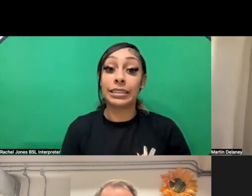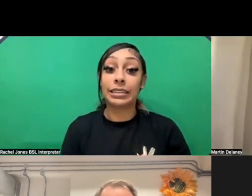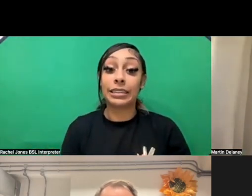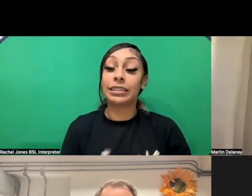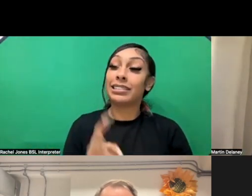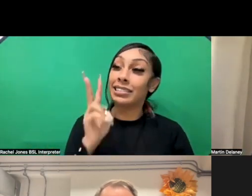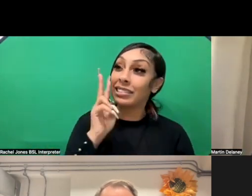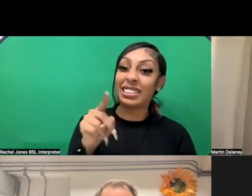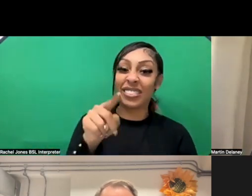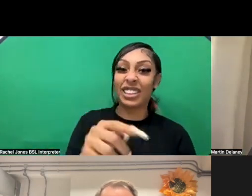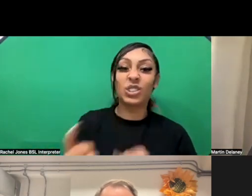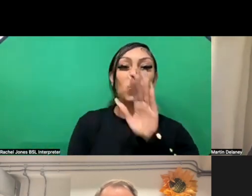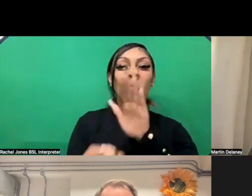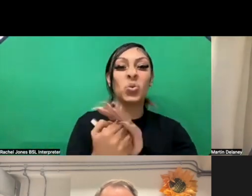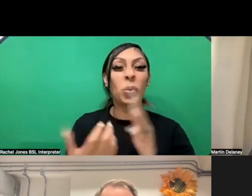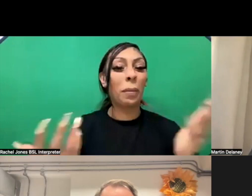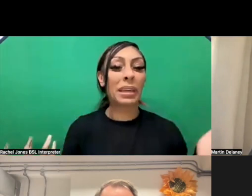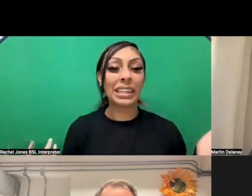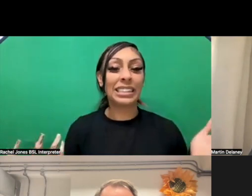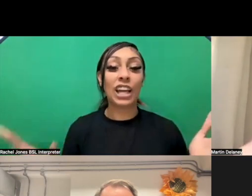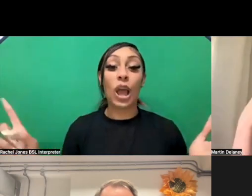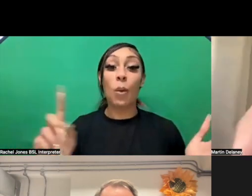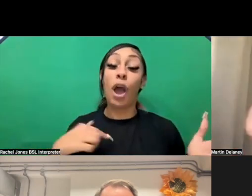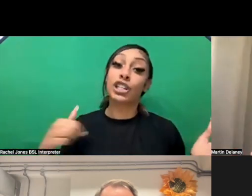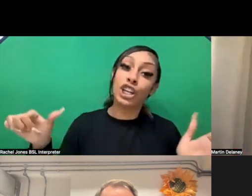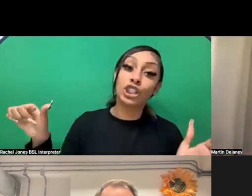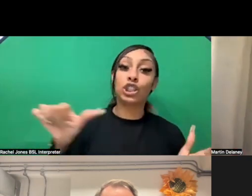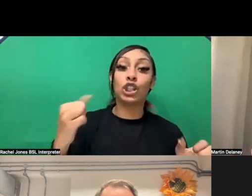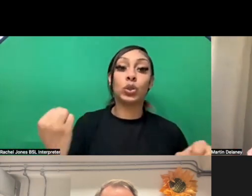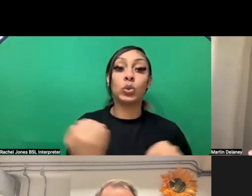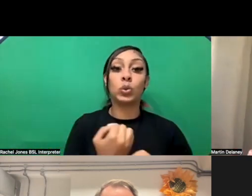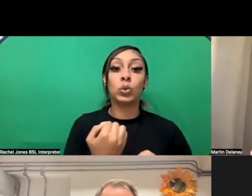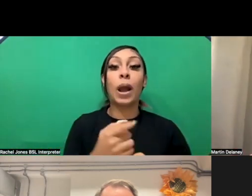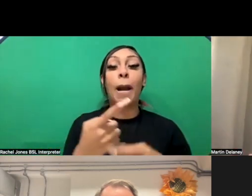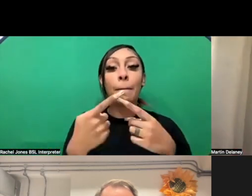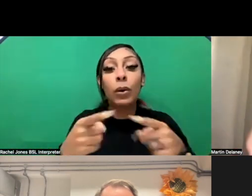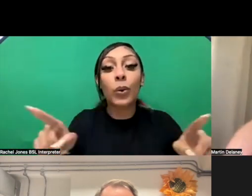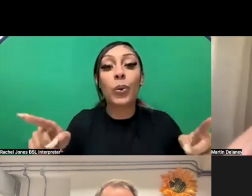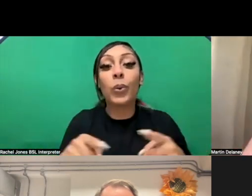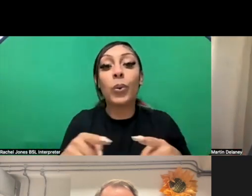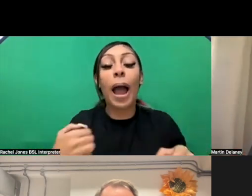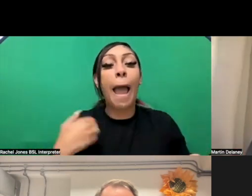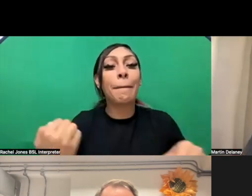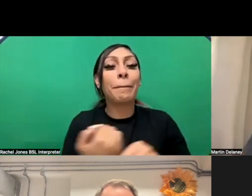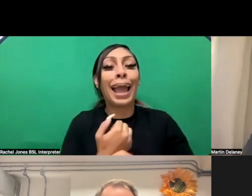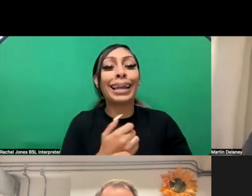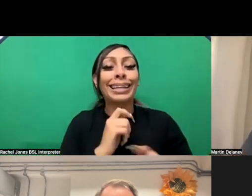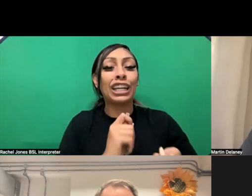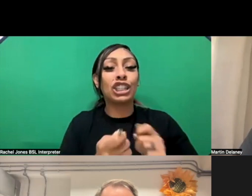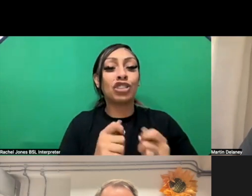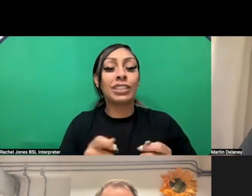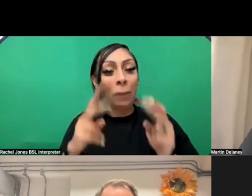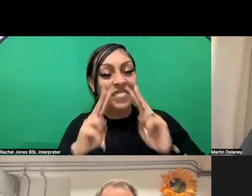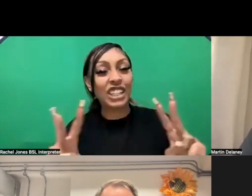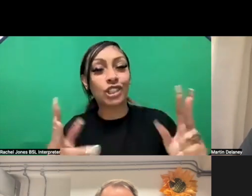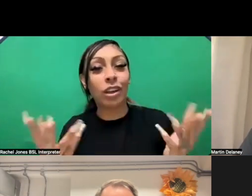just stupid. What I should be doing, this is about music, and I made an instrument that's about vision. And